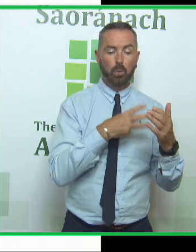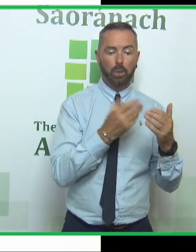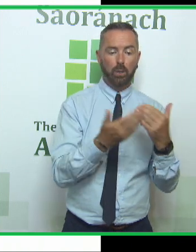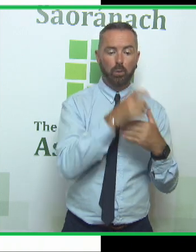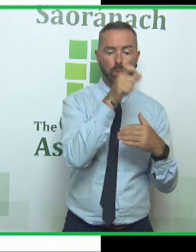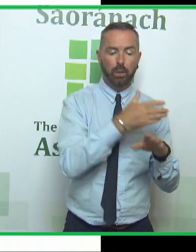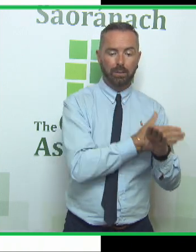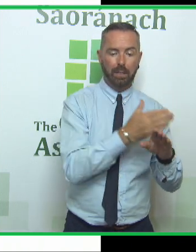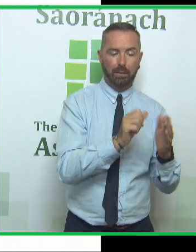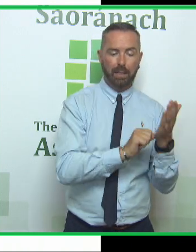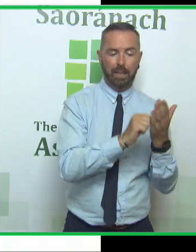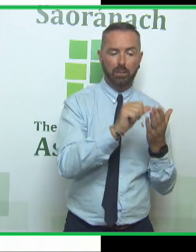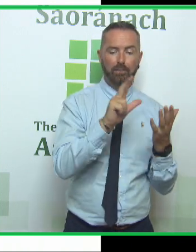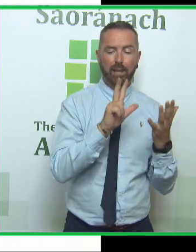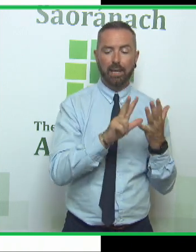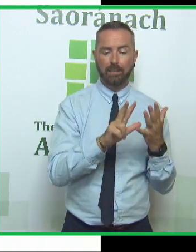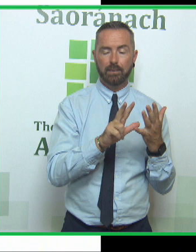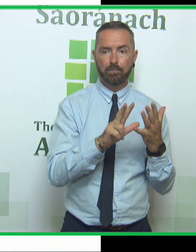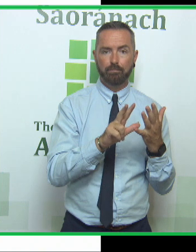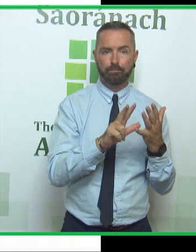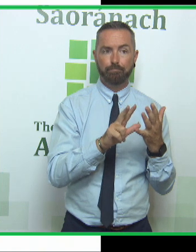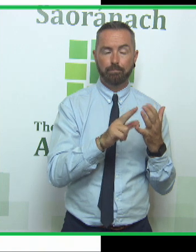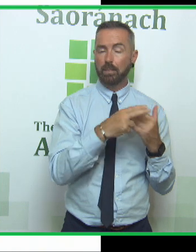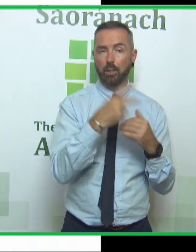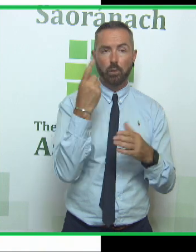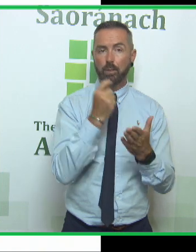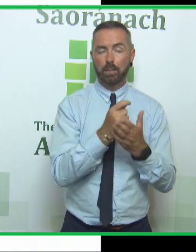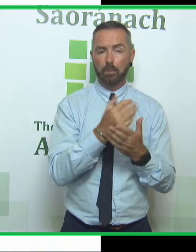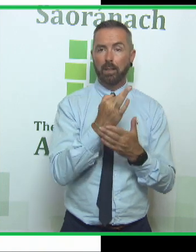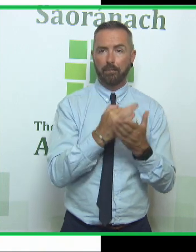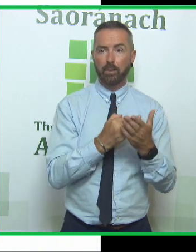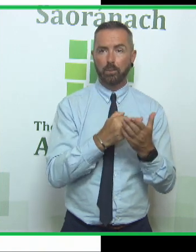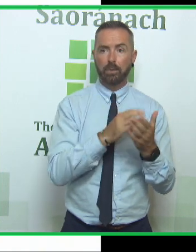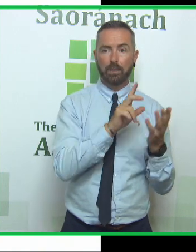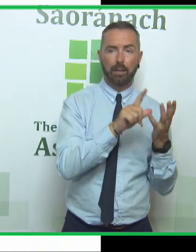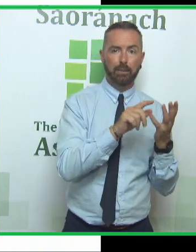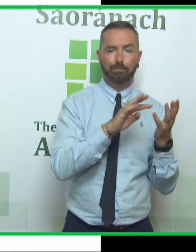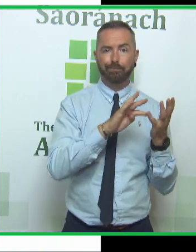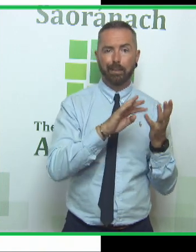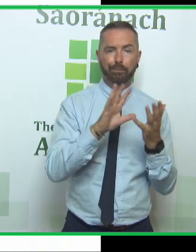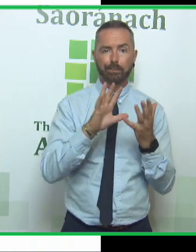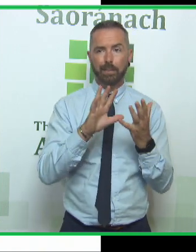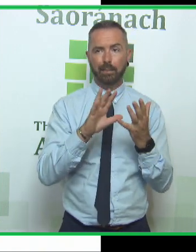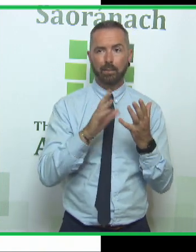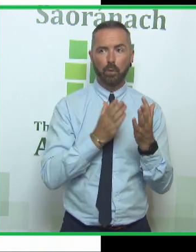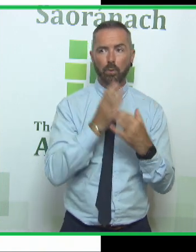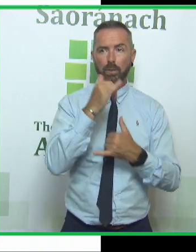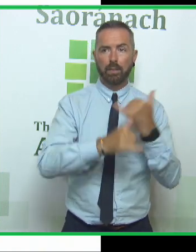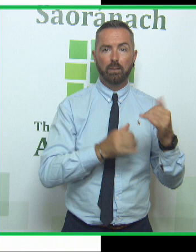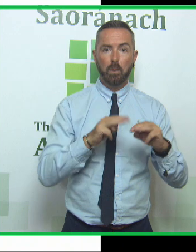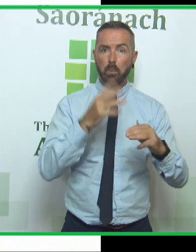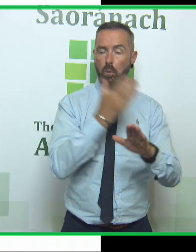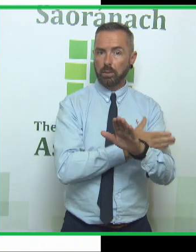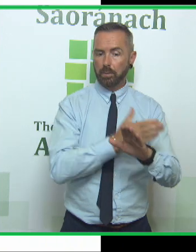drugs at the age of 8. That's not the only case we've had of that. We've had a few, 8, 9, 10 over the years. Most of them